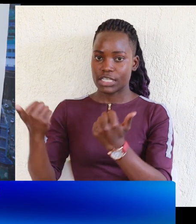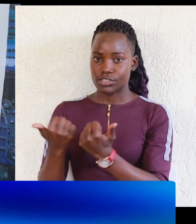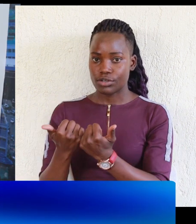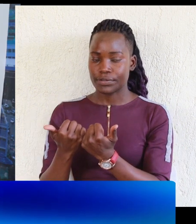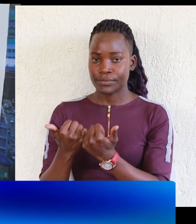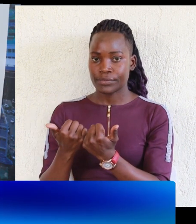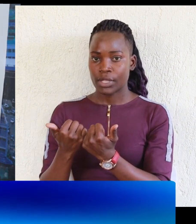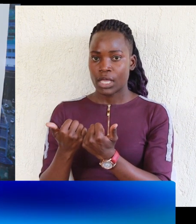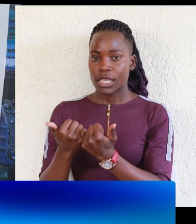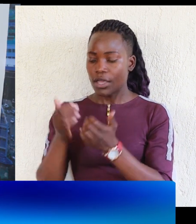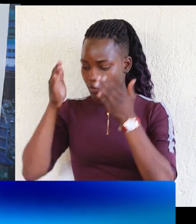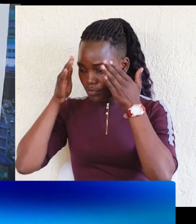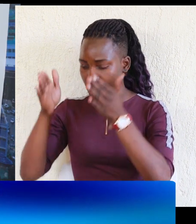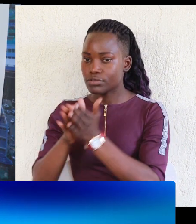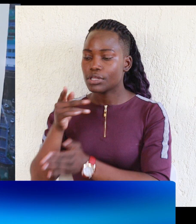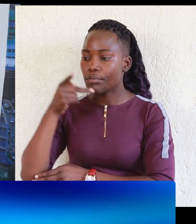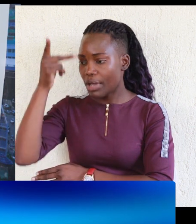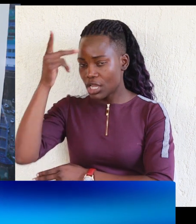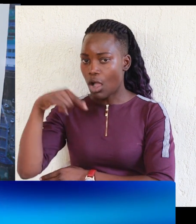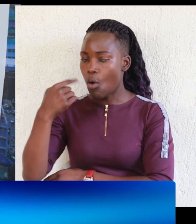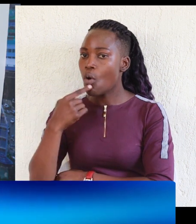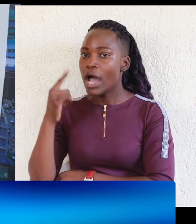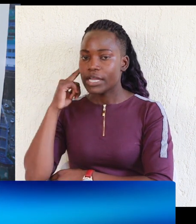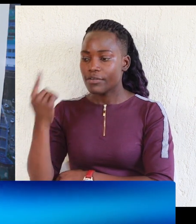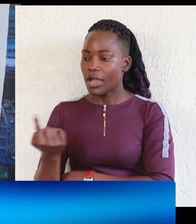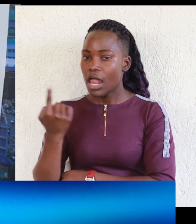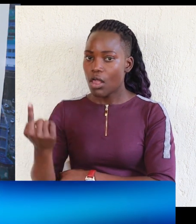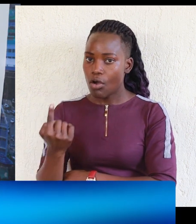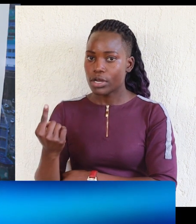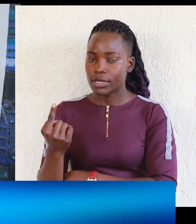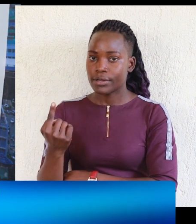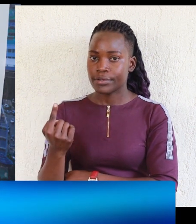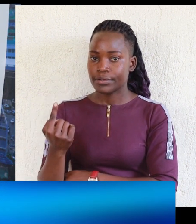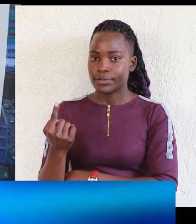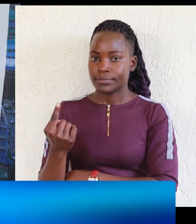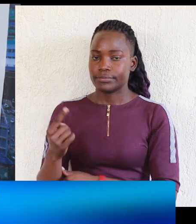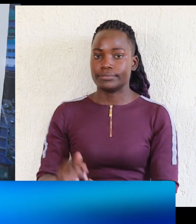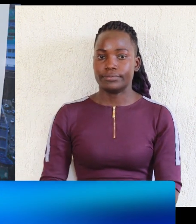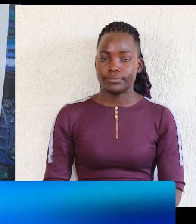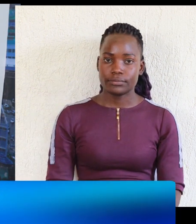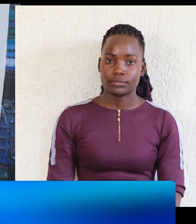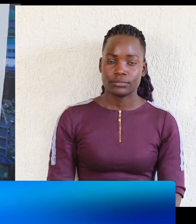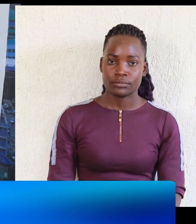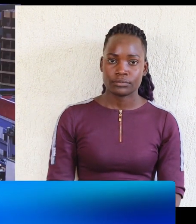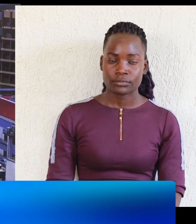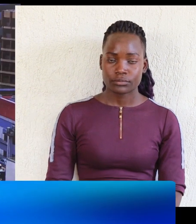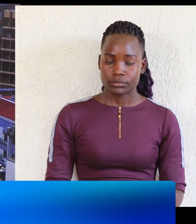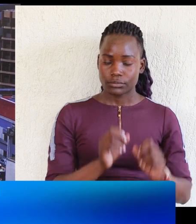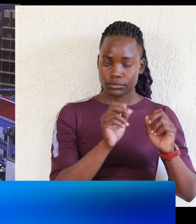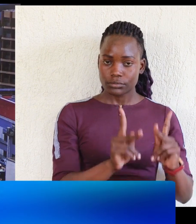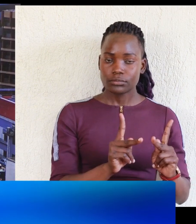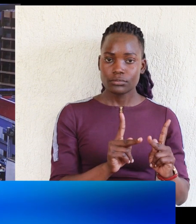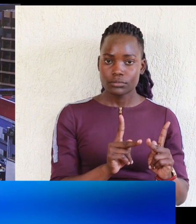organization, do you only deal with parents who are deaf? Or how does the connection between parents and children come?